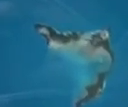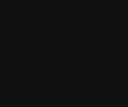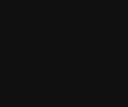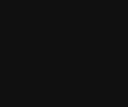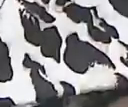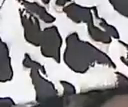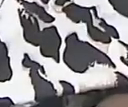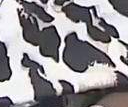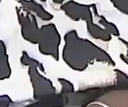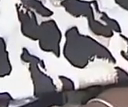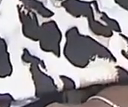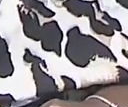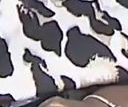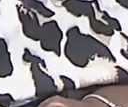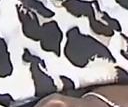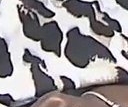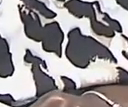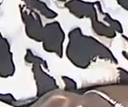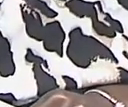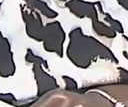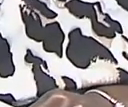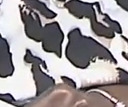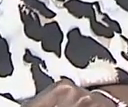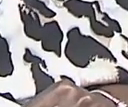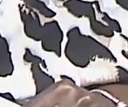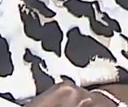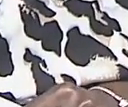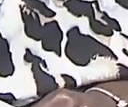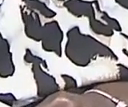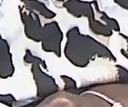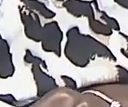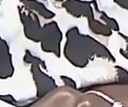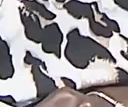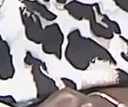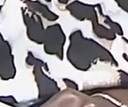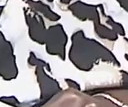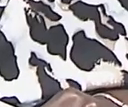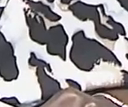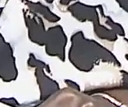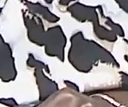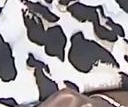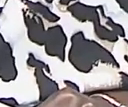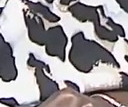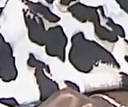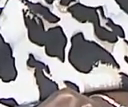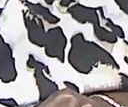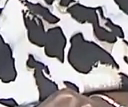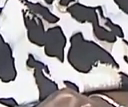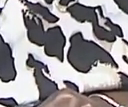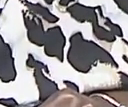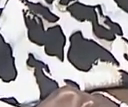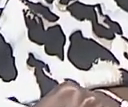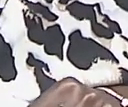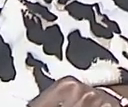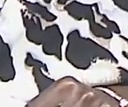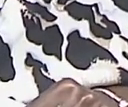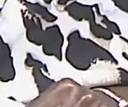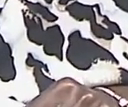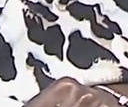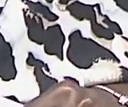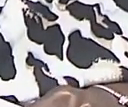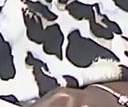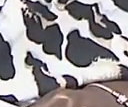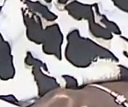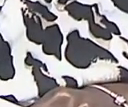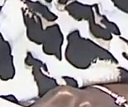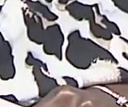377-1771. Thanks for staying with us. Election observers from the Organization of American States and the Commonwealth Observer Group